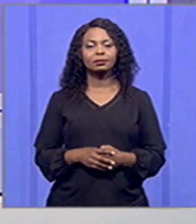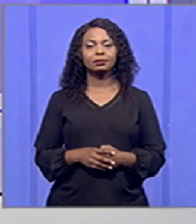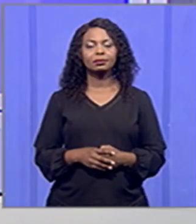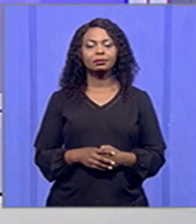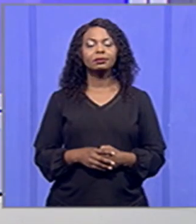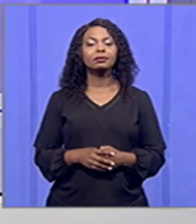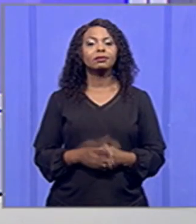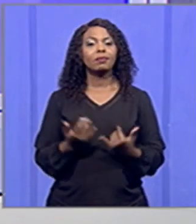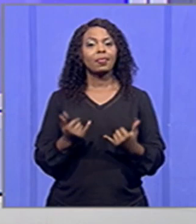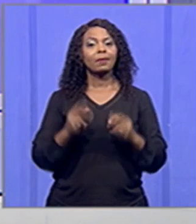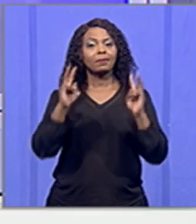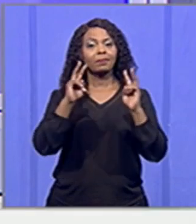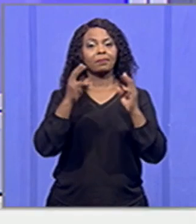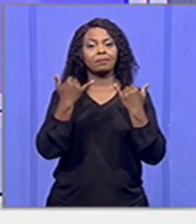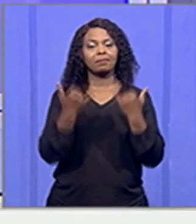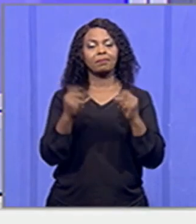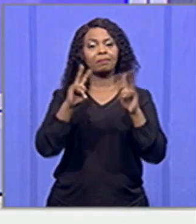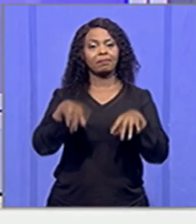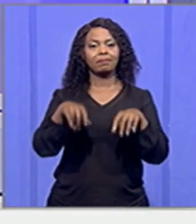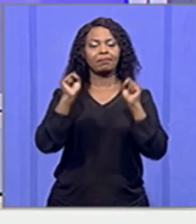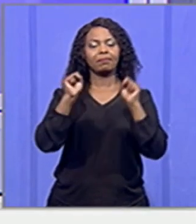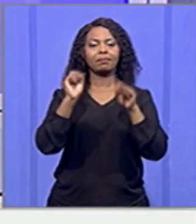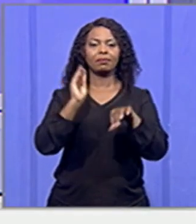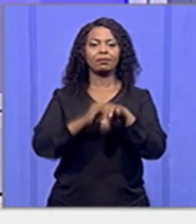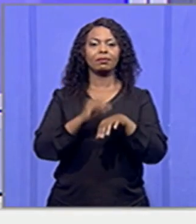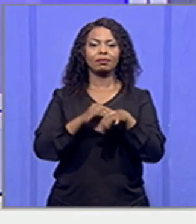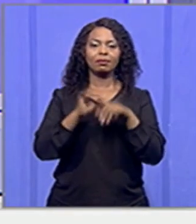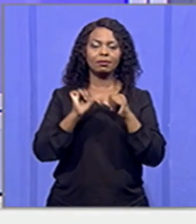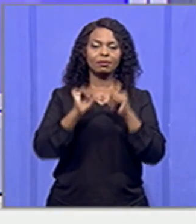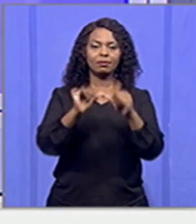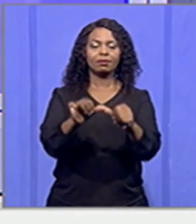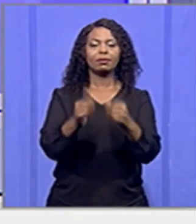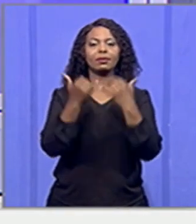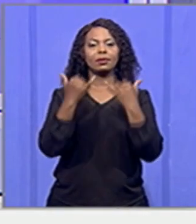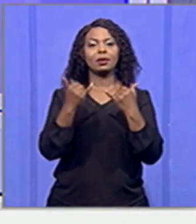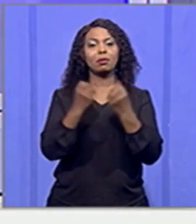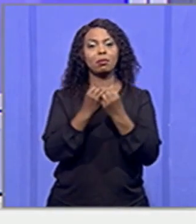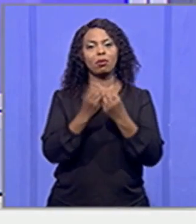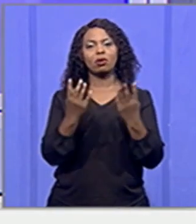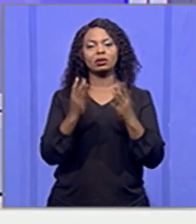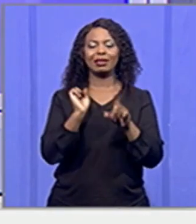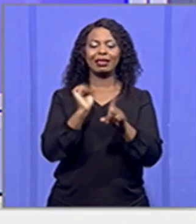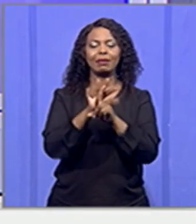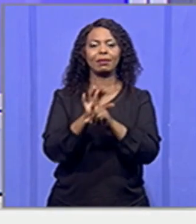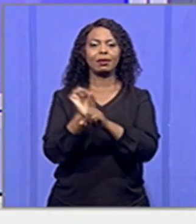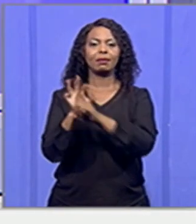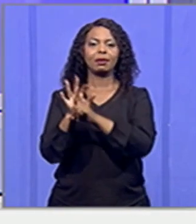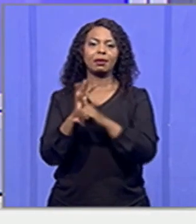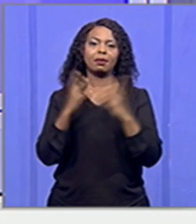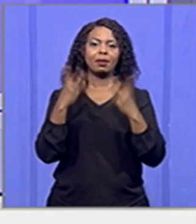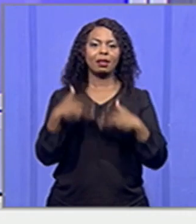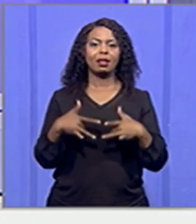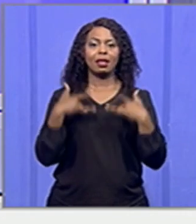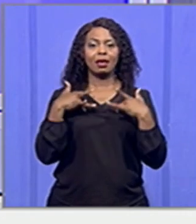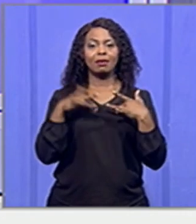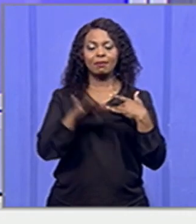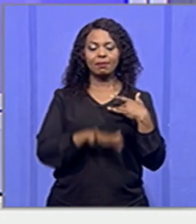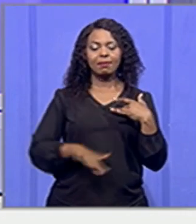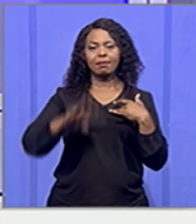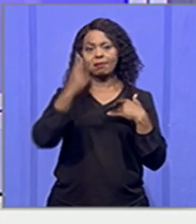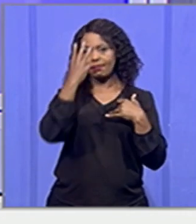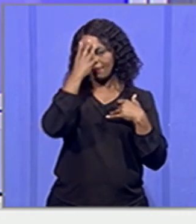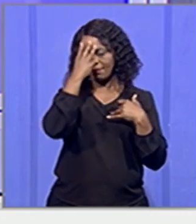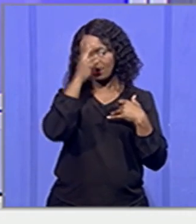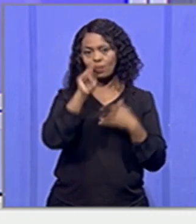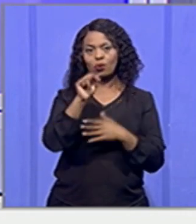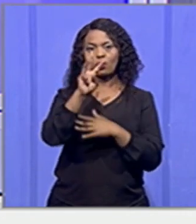Jaaka go kgaolwa ga tlamelo ya motlakase go tswelela go kgoreletsa matshelo a batho, baagi bangwe kwa Mahikeng kwa Northwest ba re